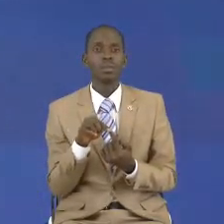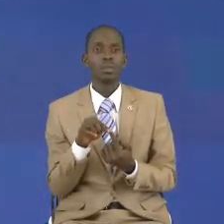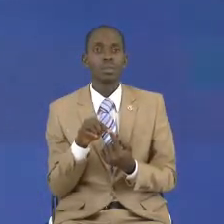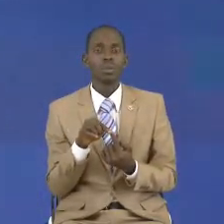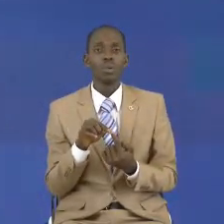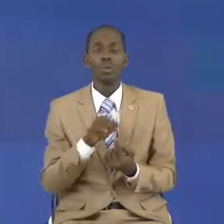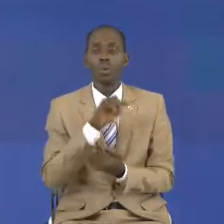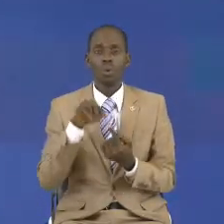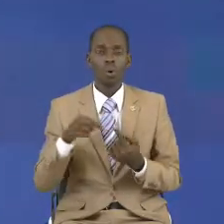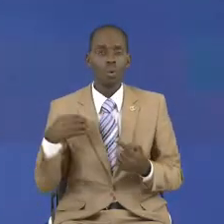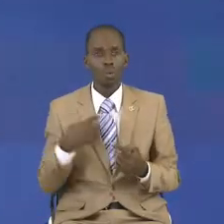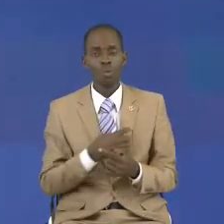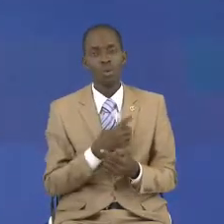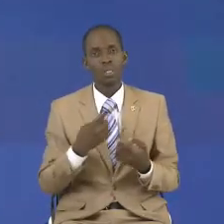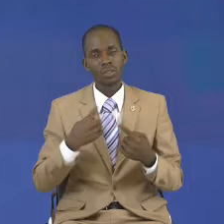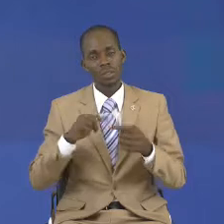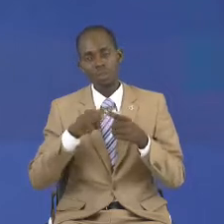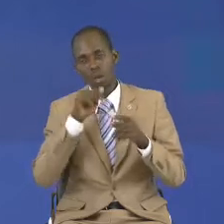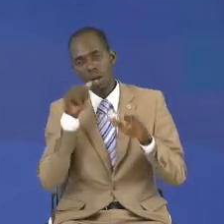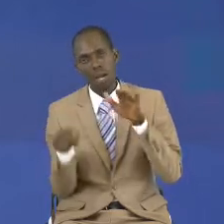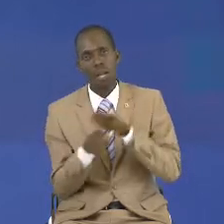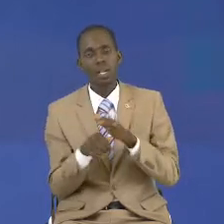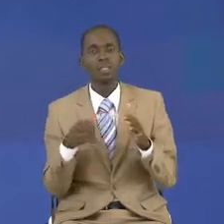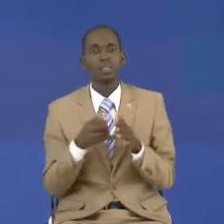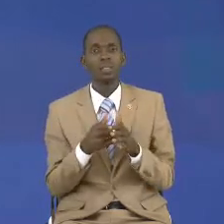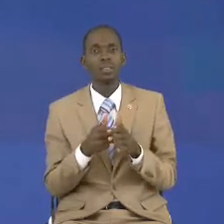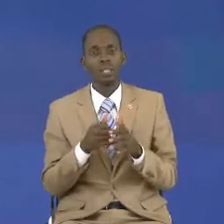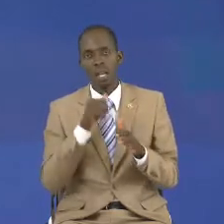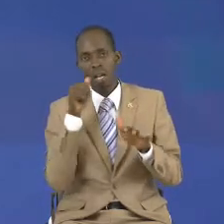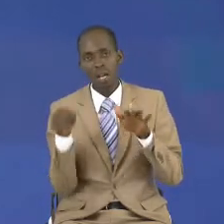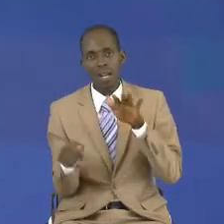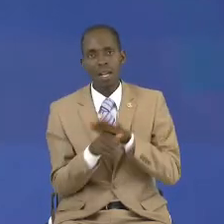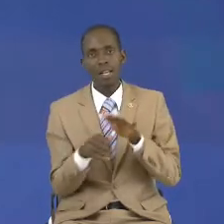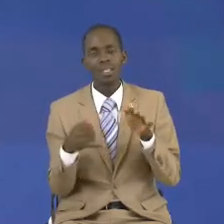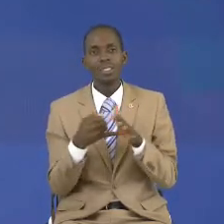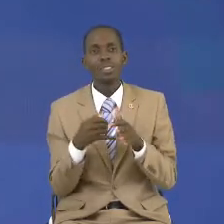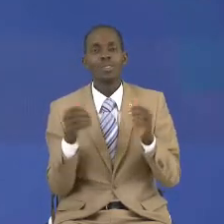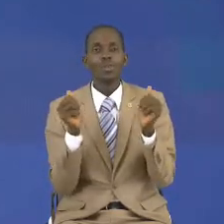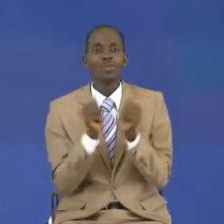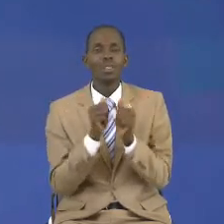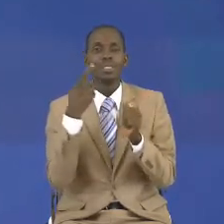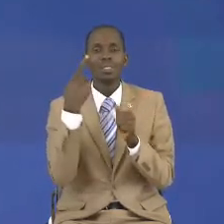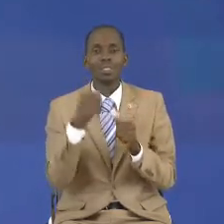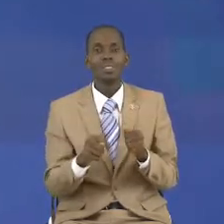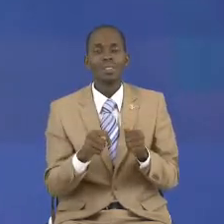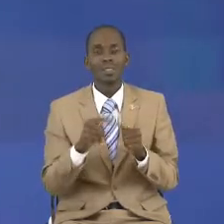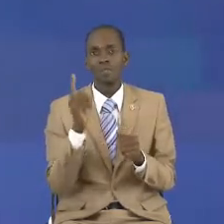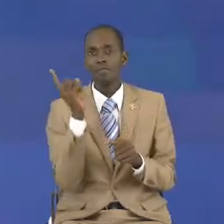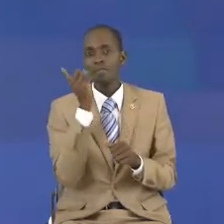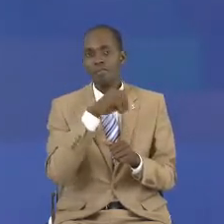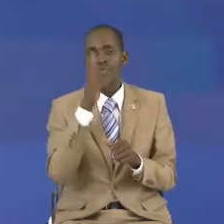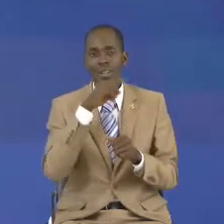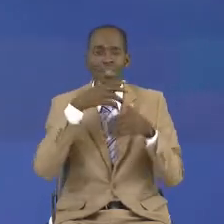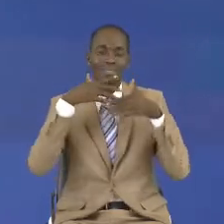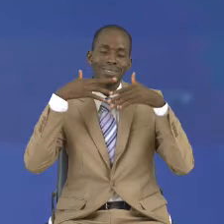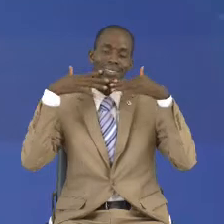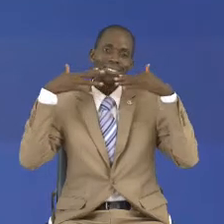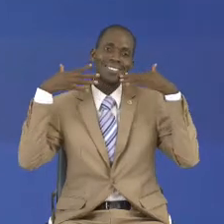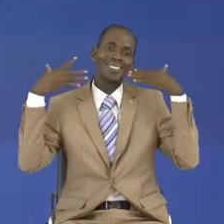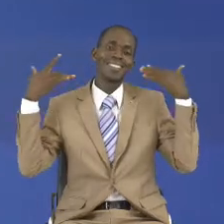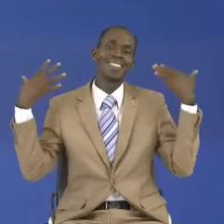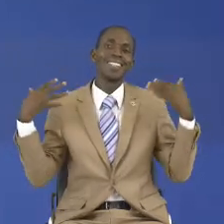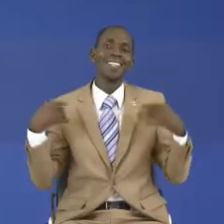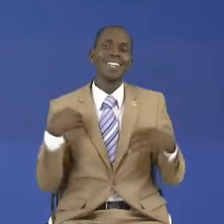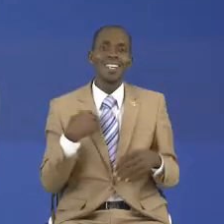other we cover it up with a plastic smile and we pretend we're